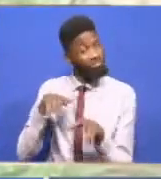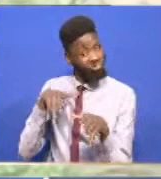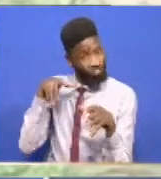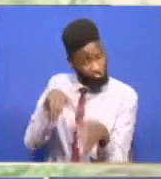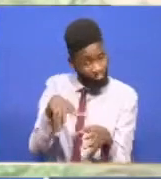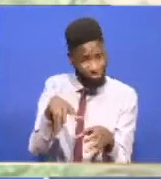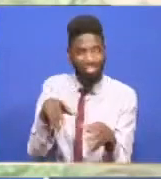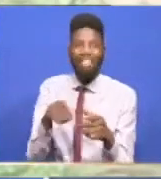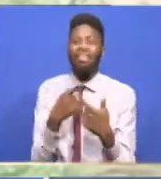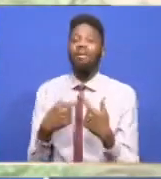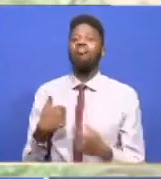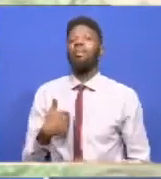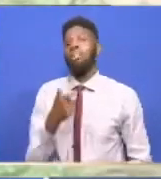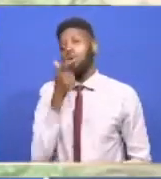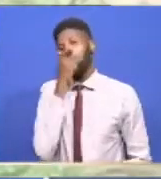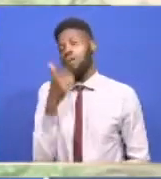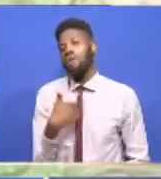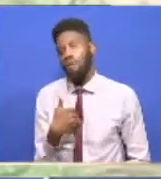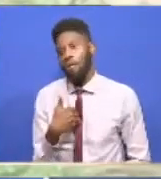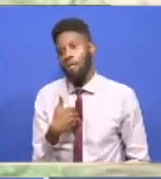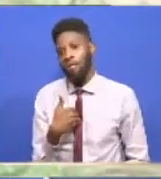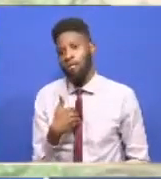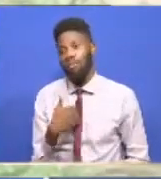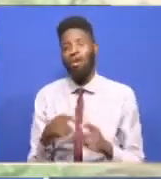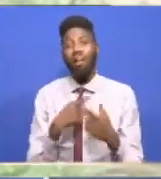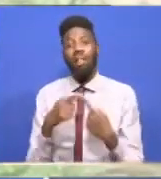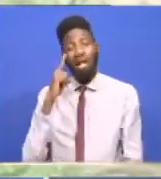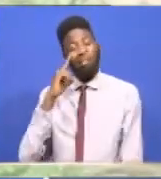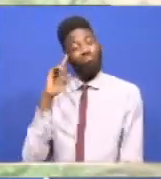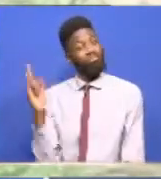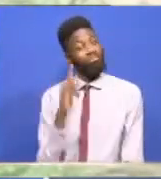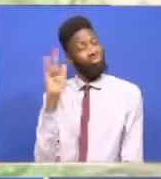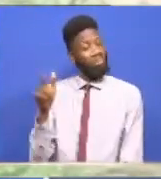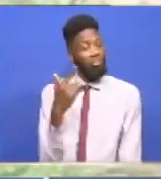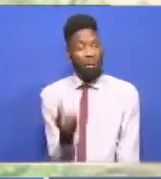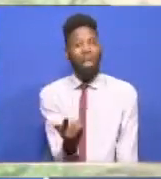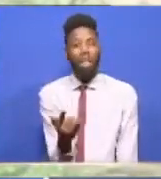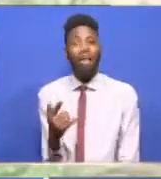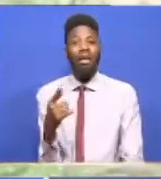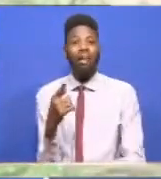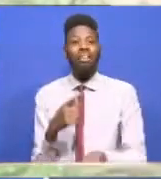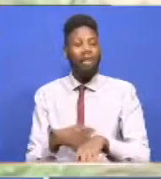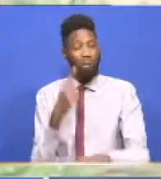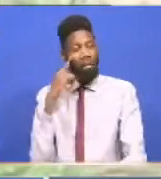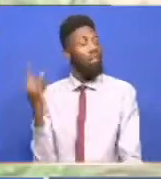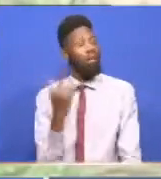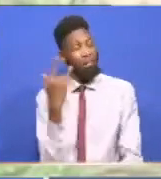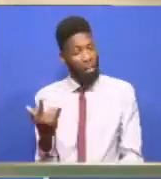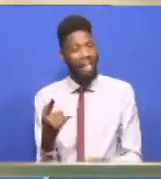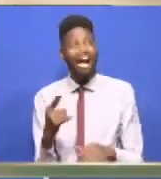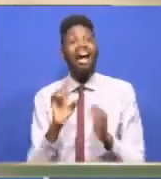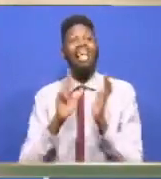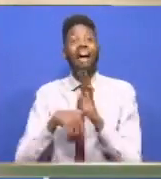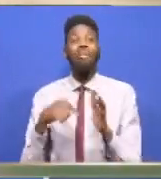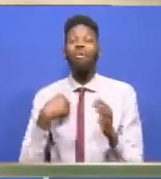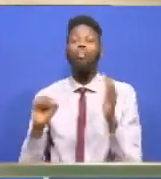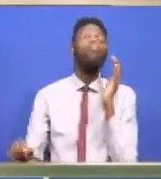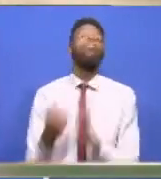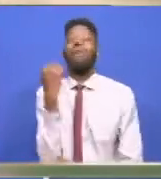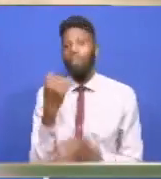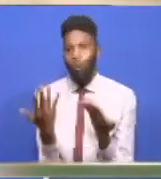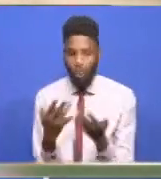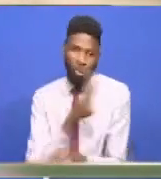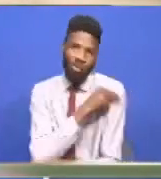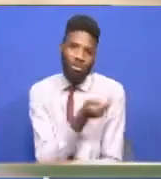ndipo niliumia. Nikafaint. Wakati nilijisikia nikiwa hosi. After the incident,